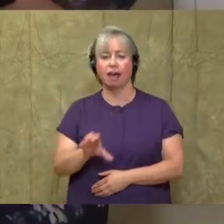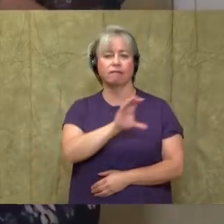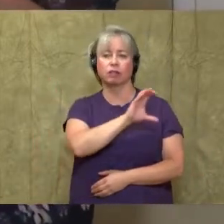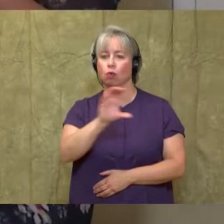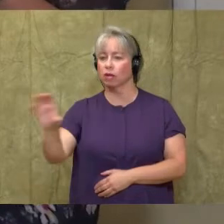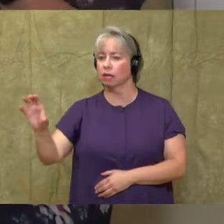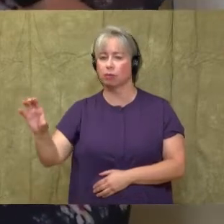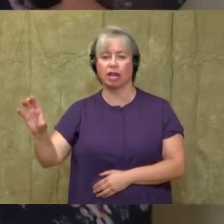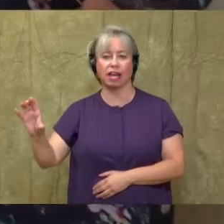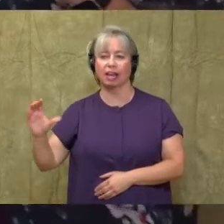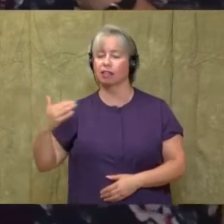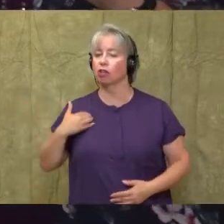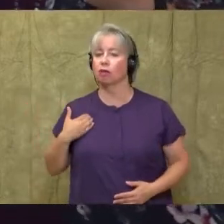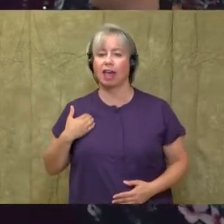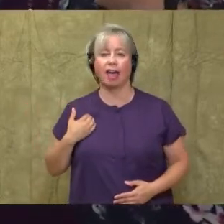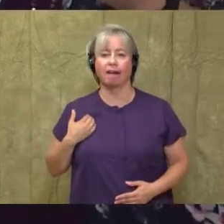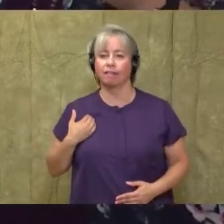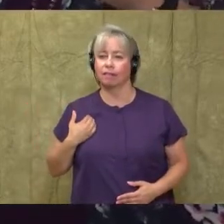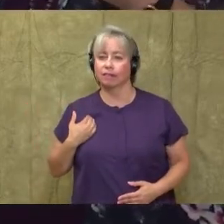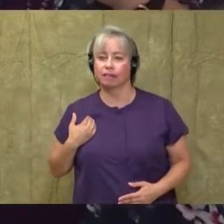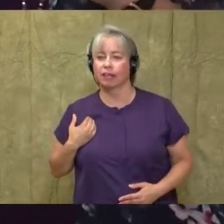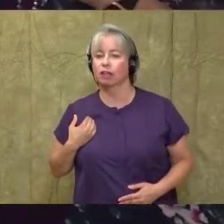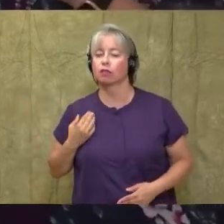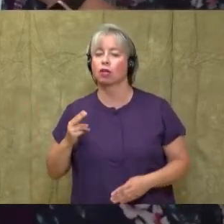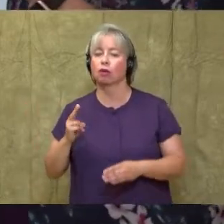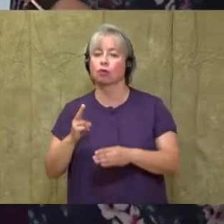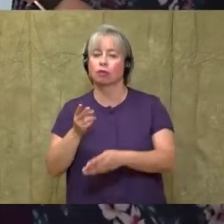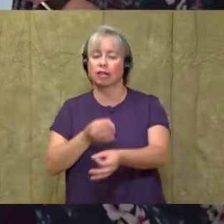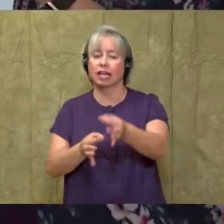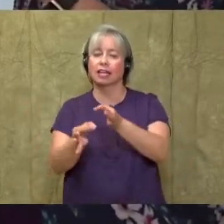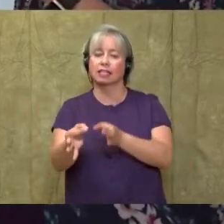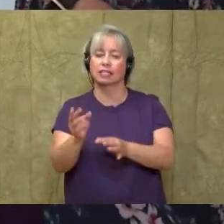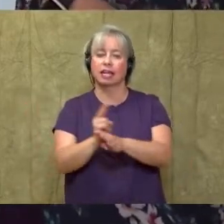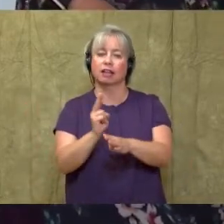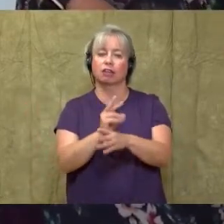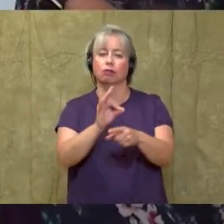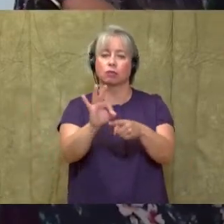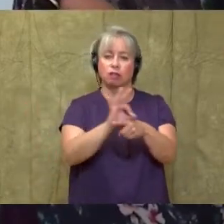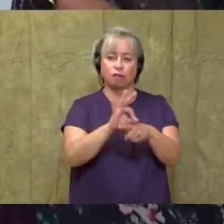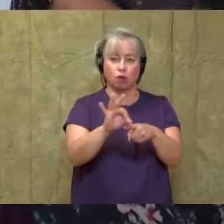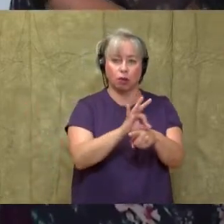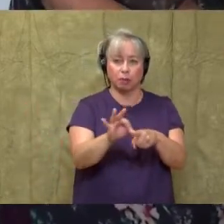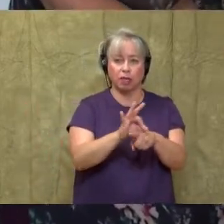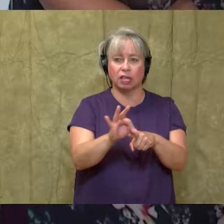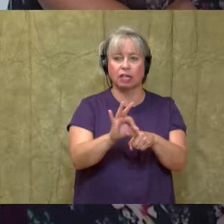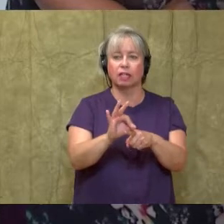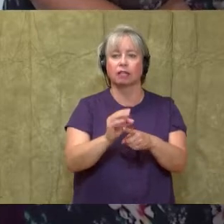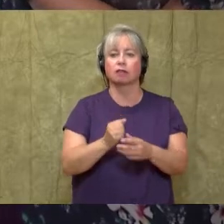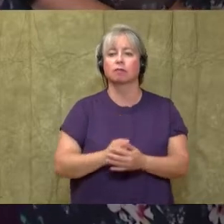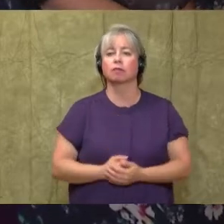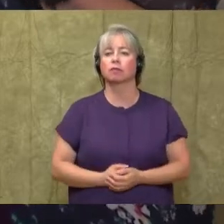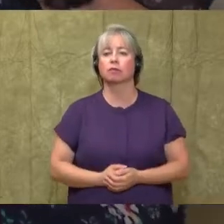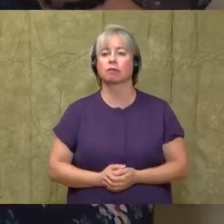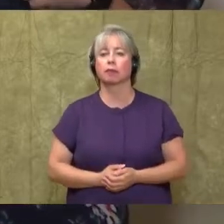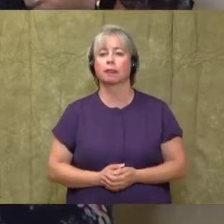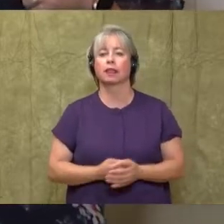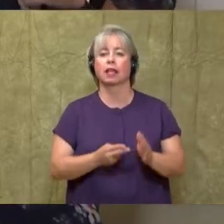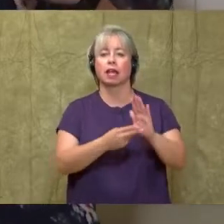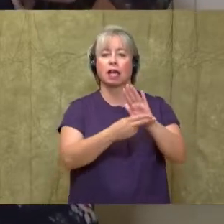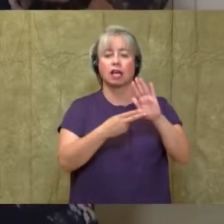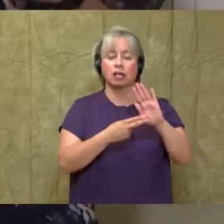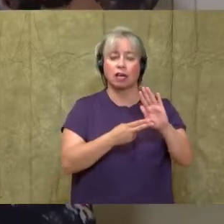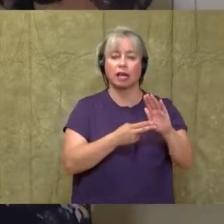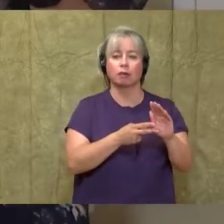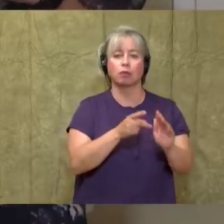graph. So we need to put it into our formula. The steps for doing that are, these are just helpful steps. First, label